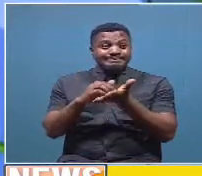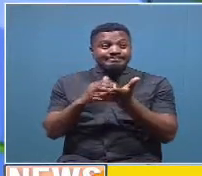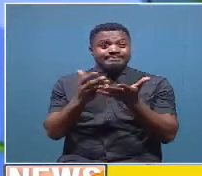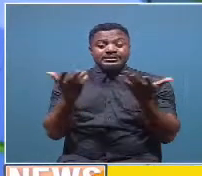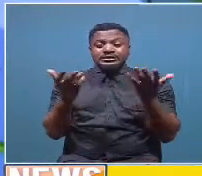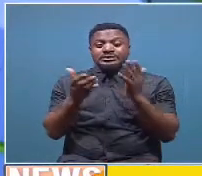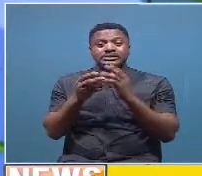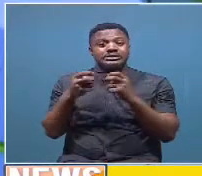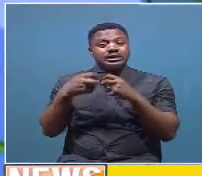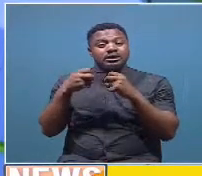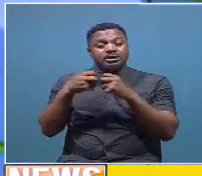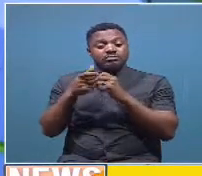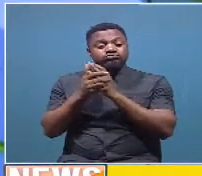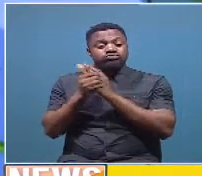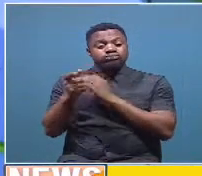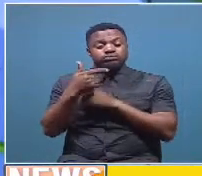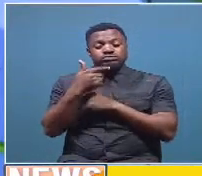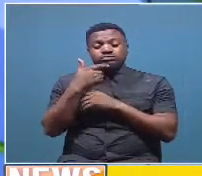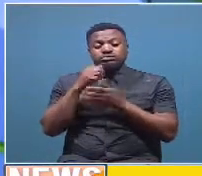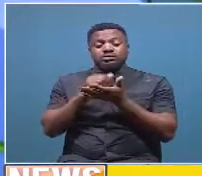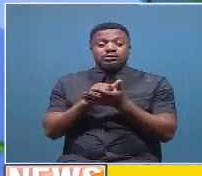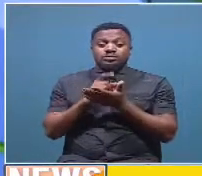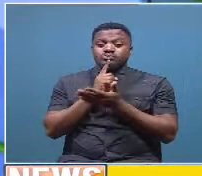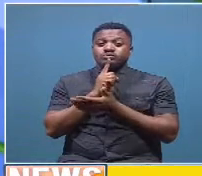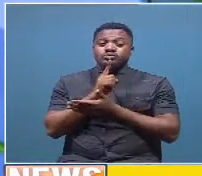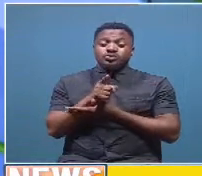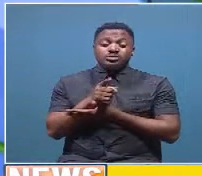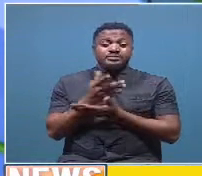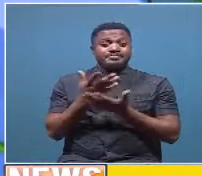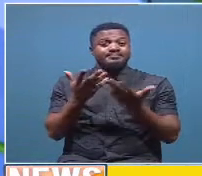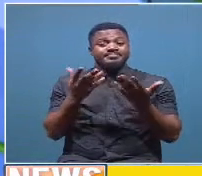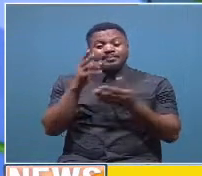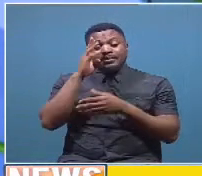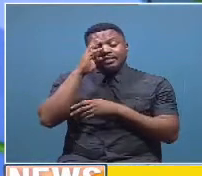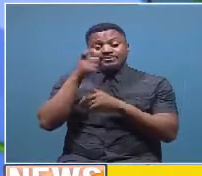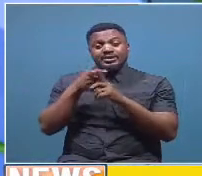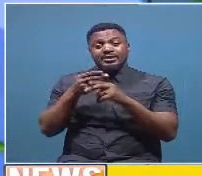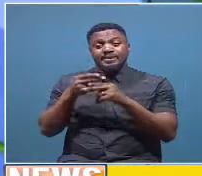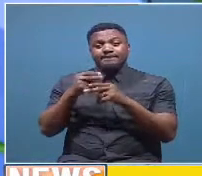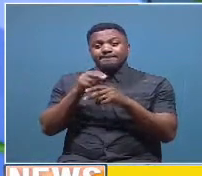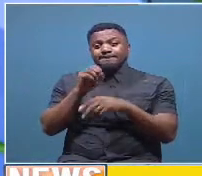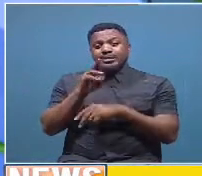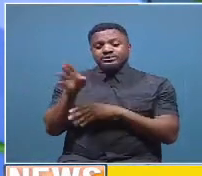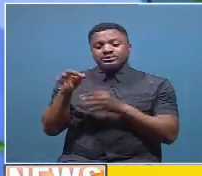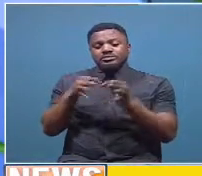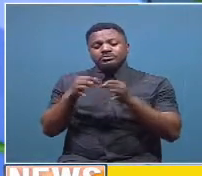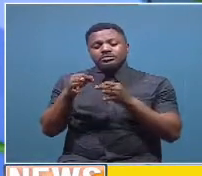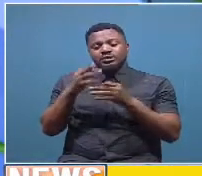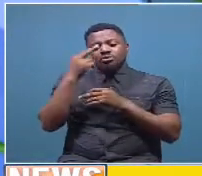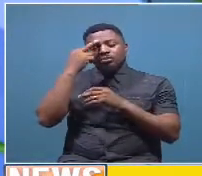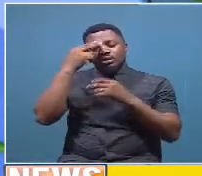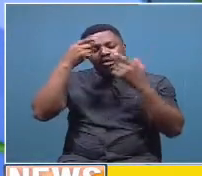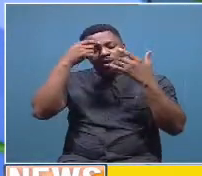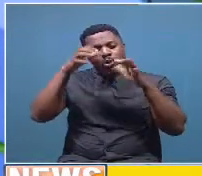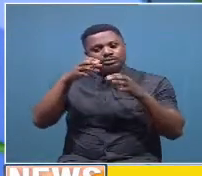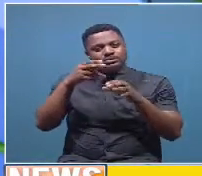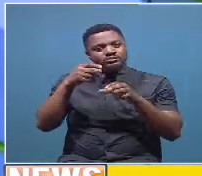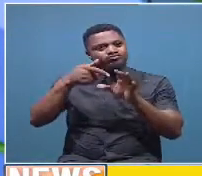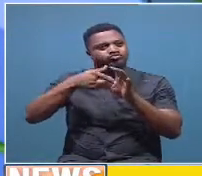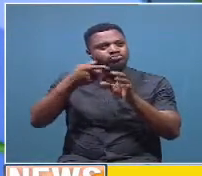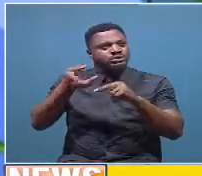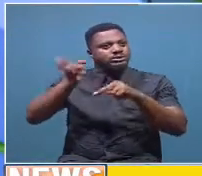energy expert at the Institute for Energy Security, Mr. Fritz Moses, explains the root causes of the